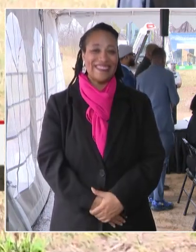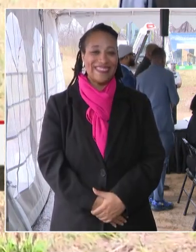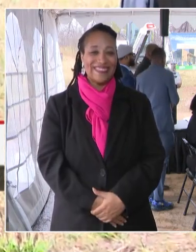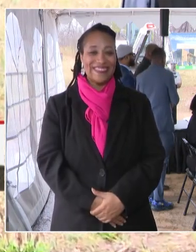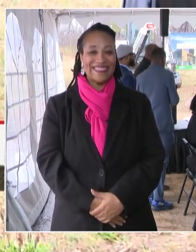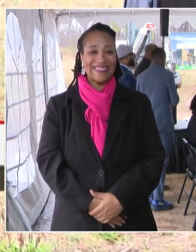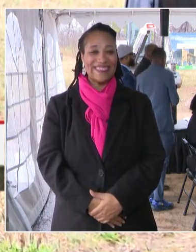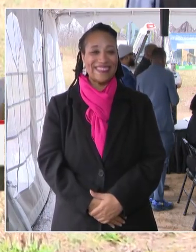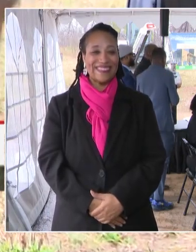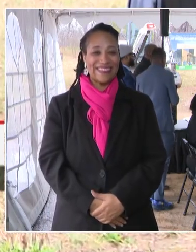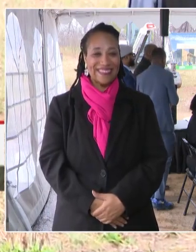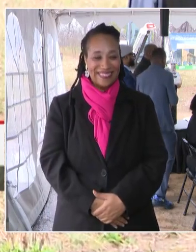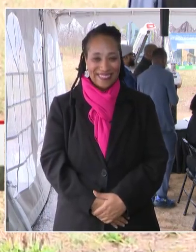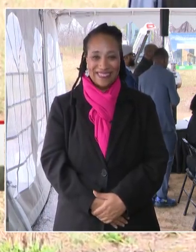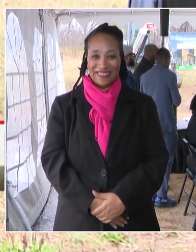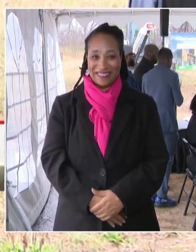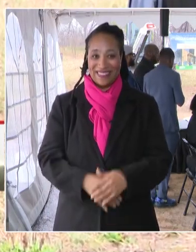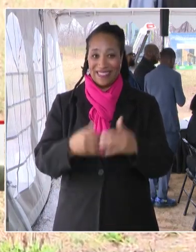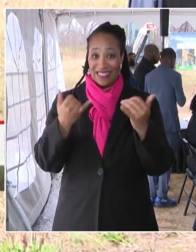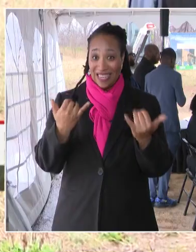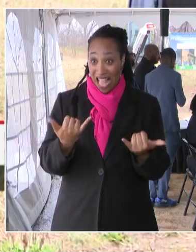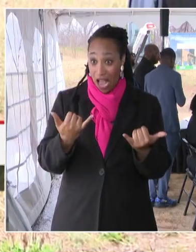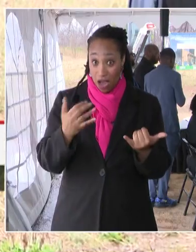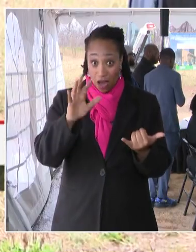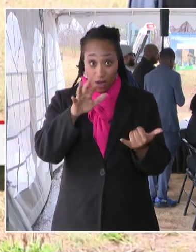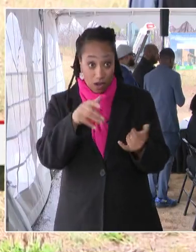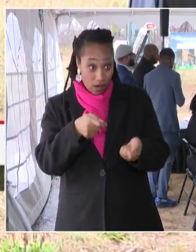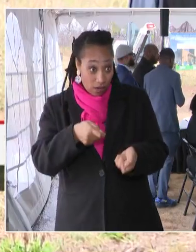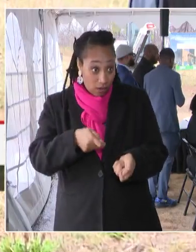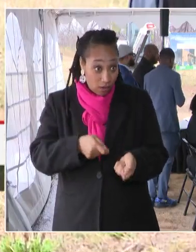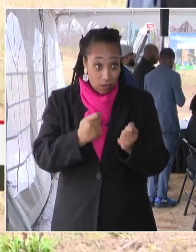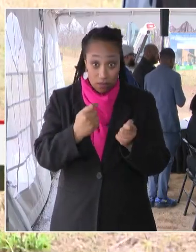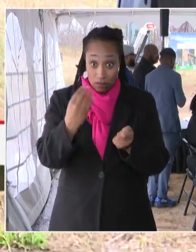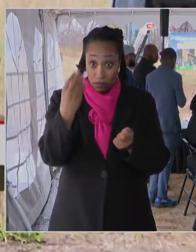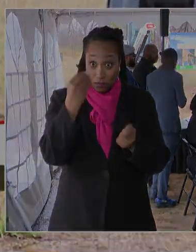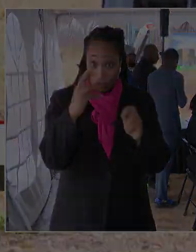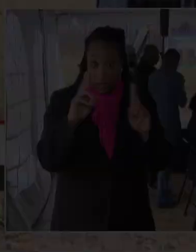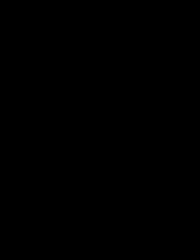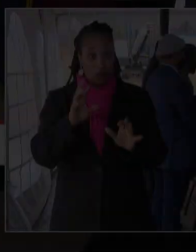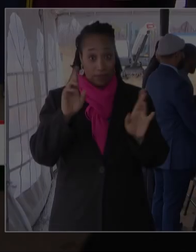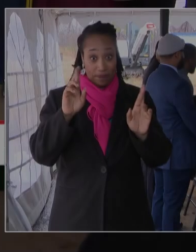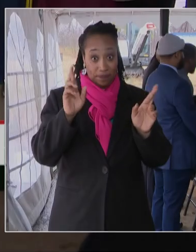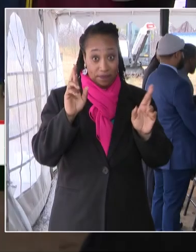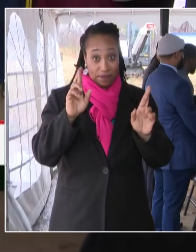Break ground and photo? Is that what we're doing now? Okay, let's break ground and photo. 2,